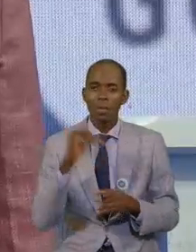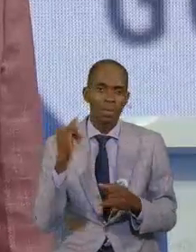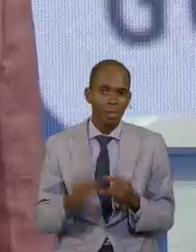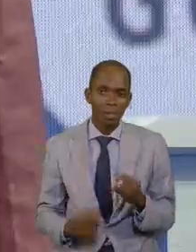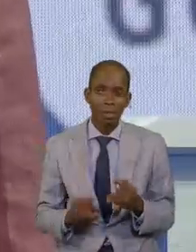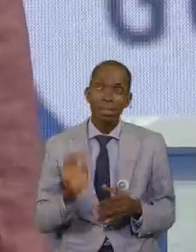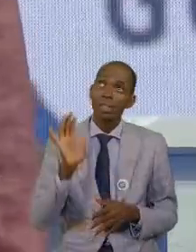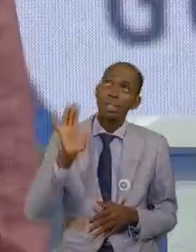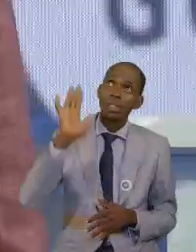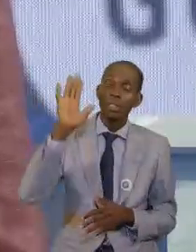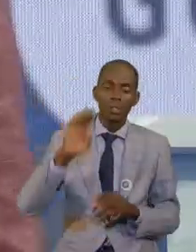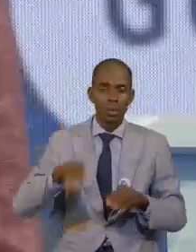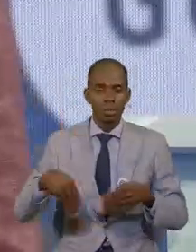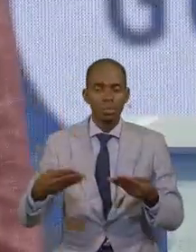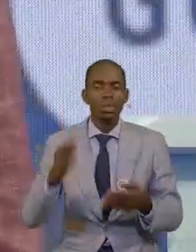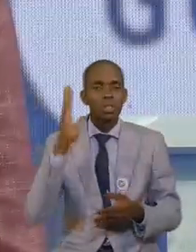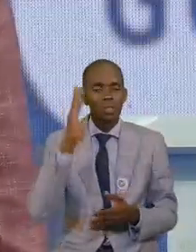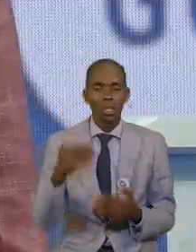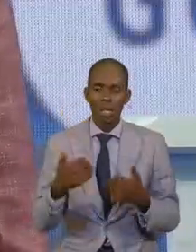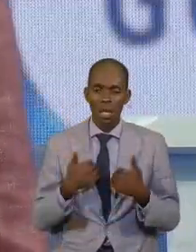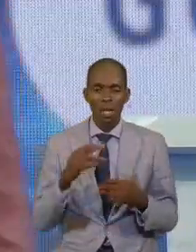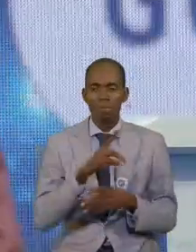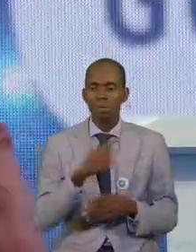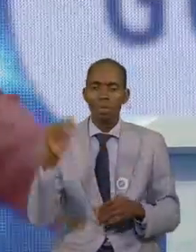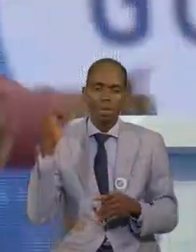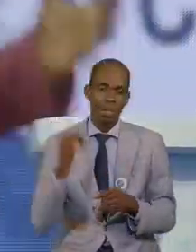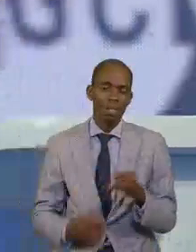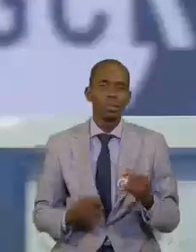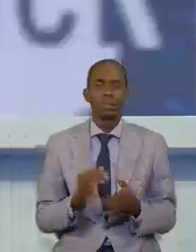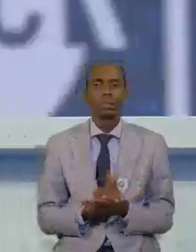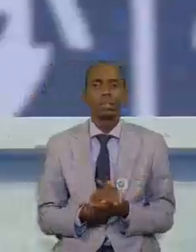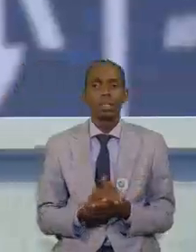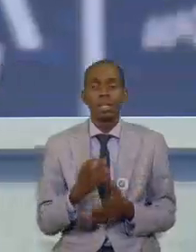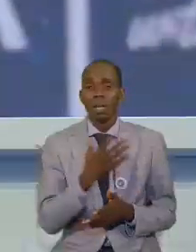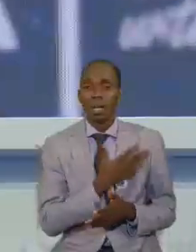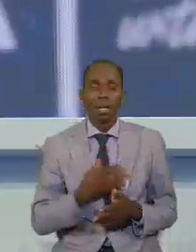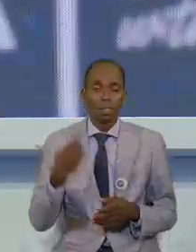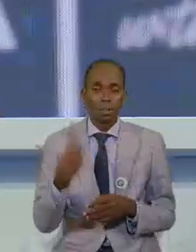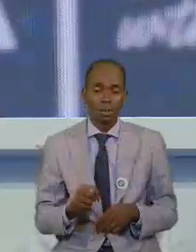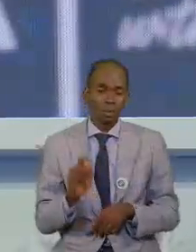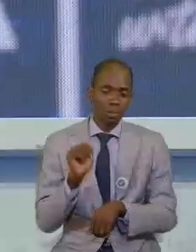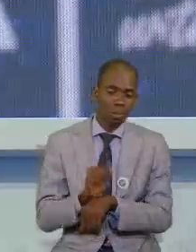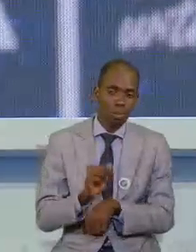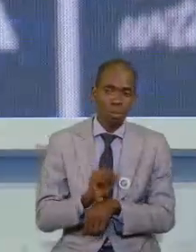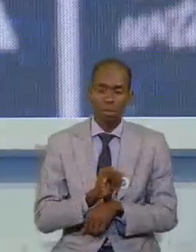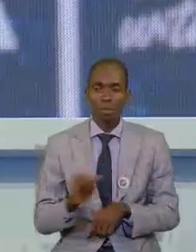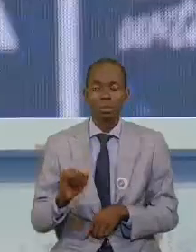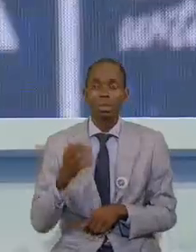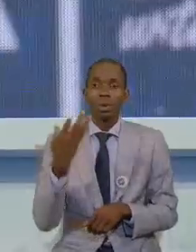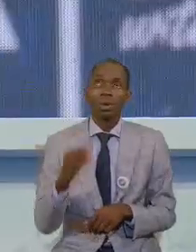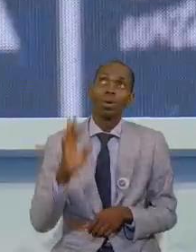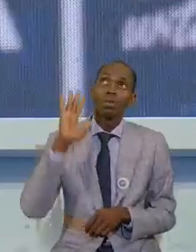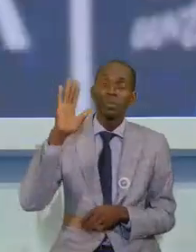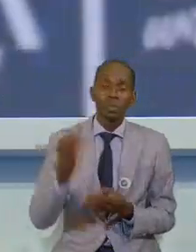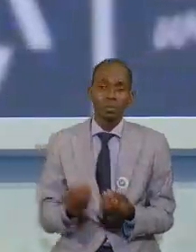His provision shall have no end. And the effectiveness of his sacrifice shall have no